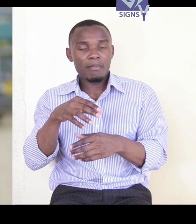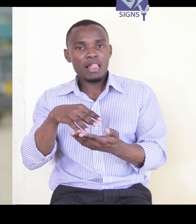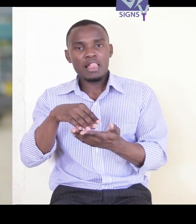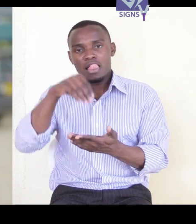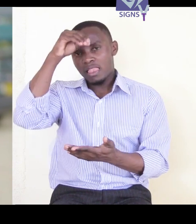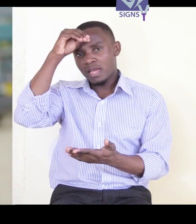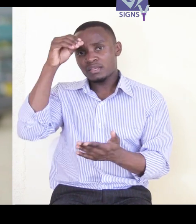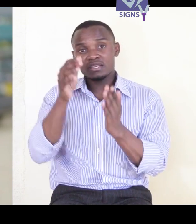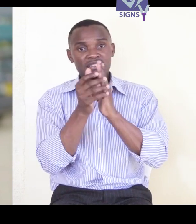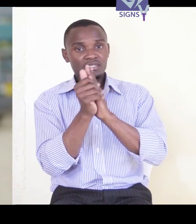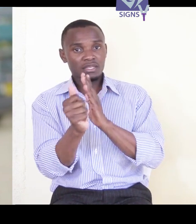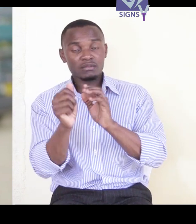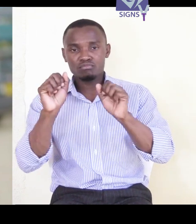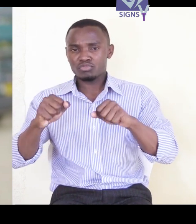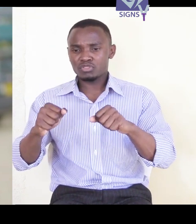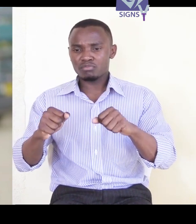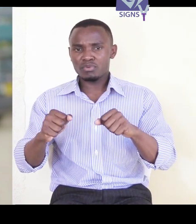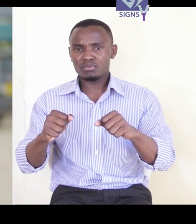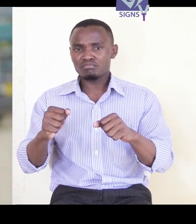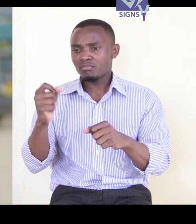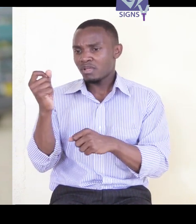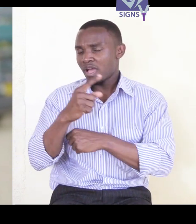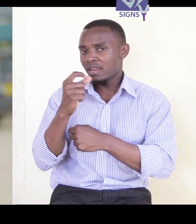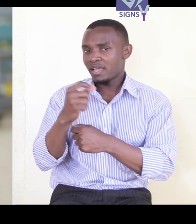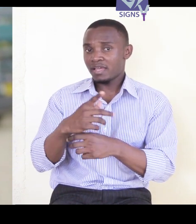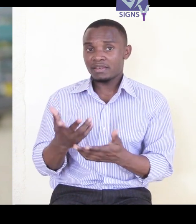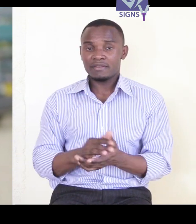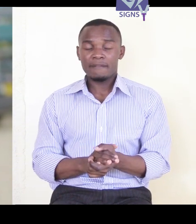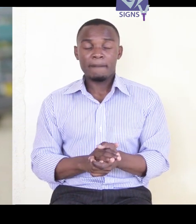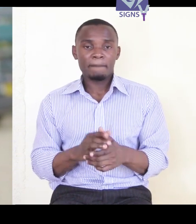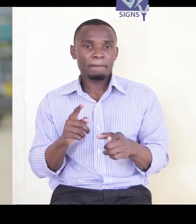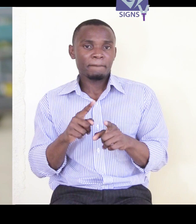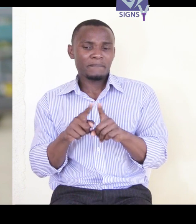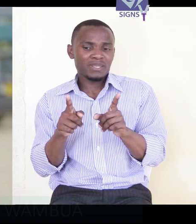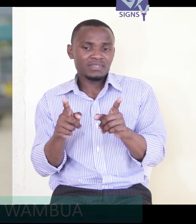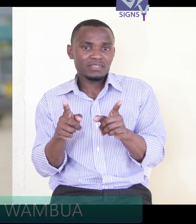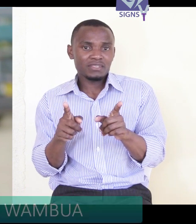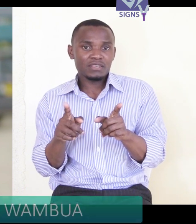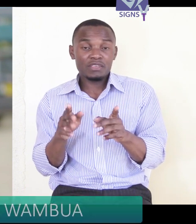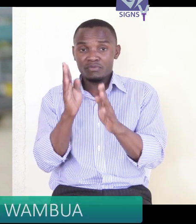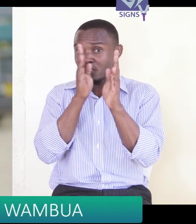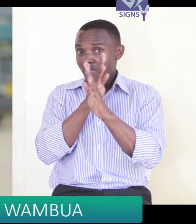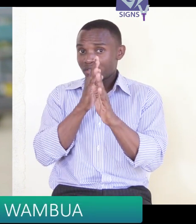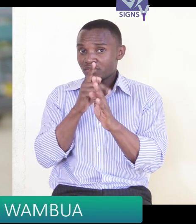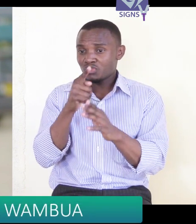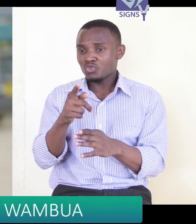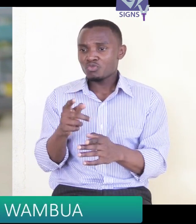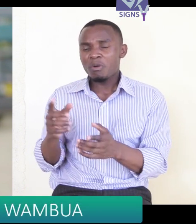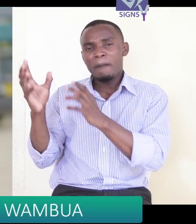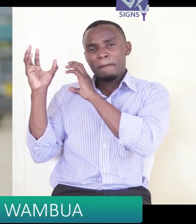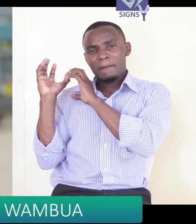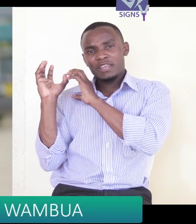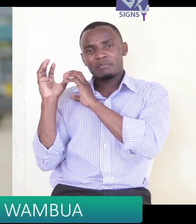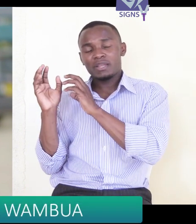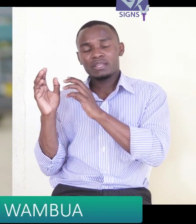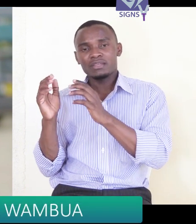they get a job or they learn a skill that will enable them to earn a living. And they stop being a burden to you. But you hide them,